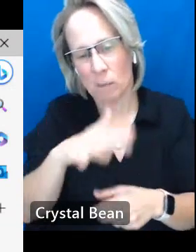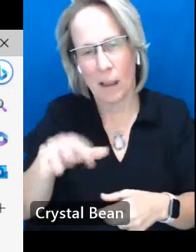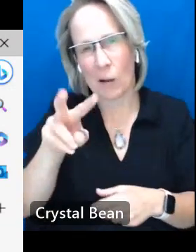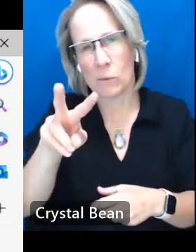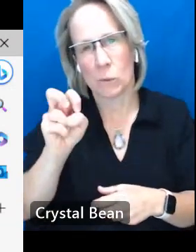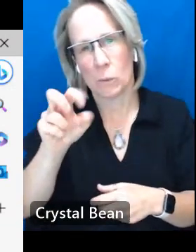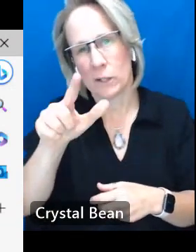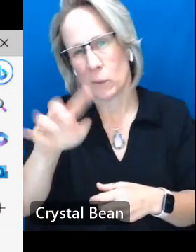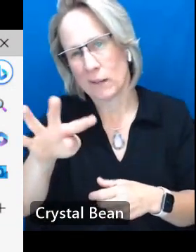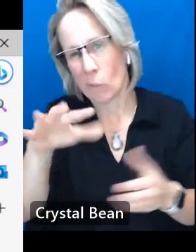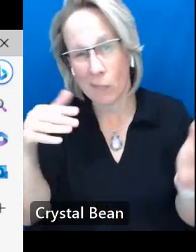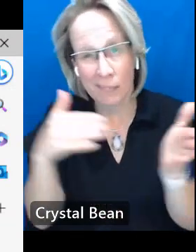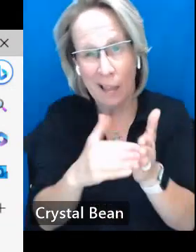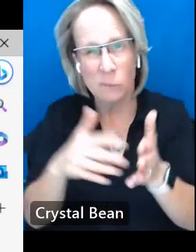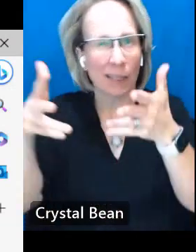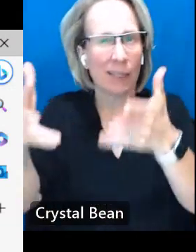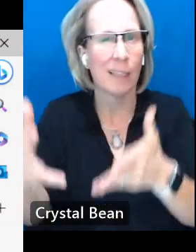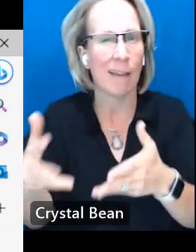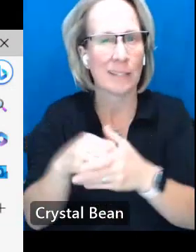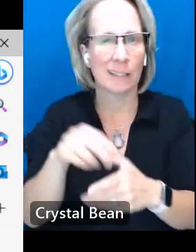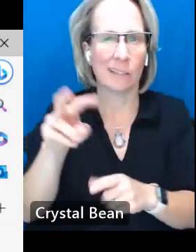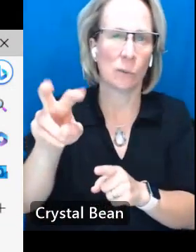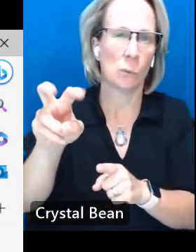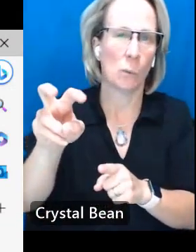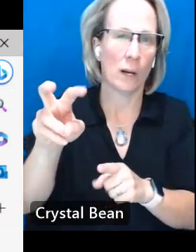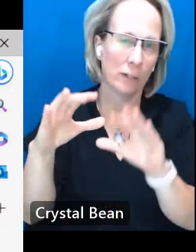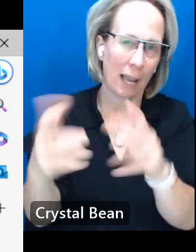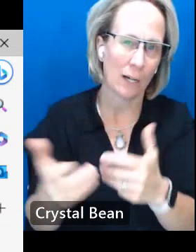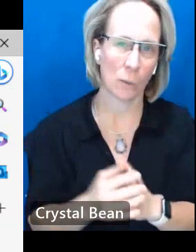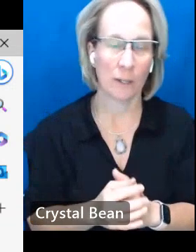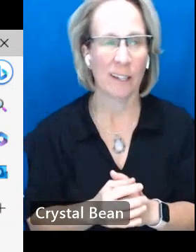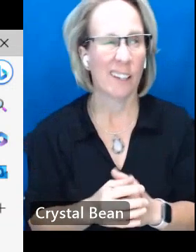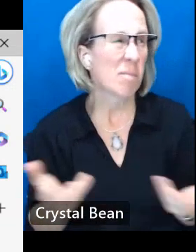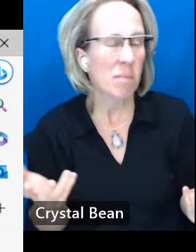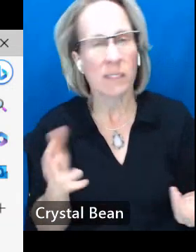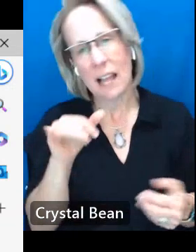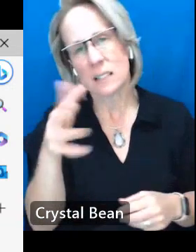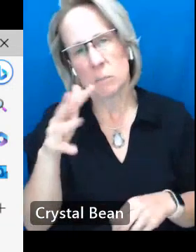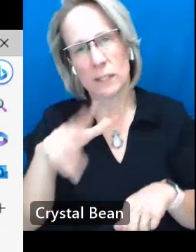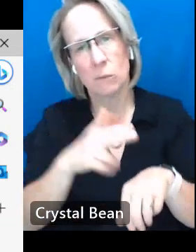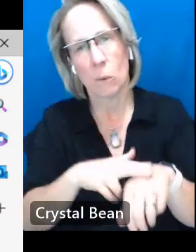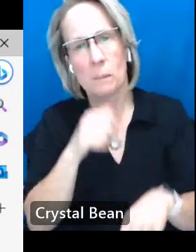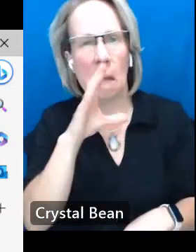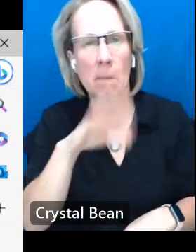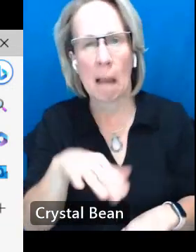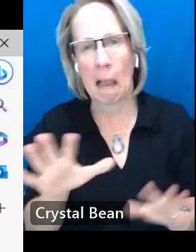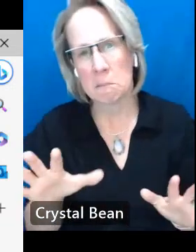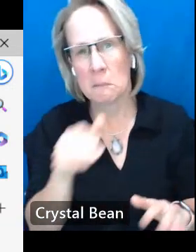left over in the 200 category, which is, that's pretty normal. That's actually not that bad, right?